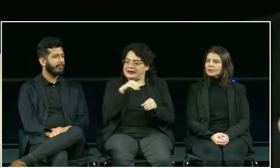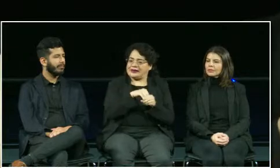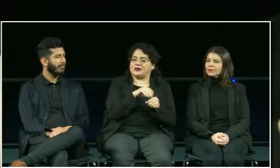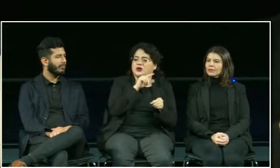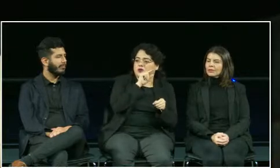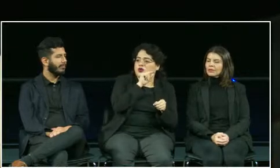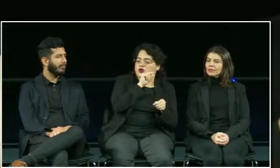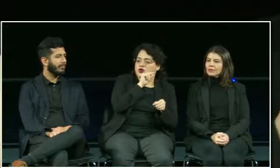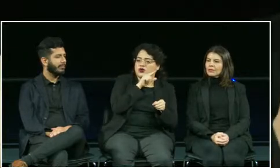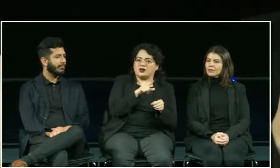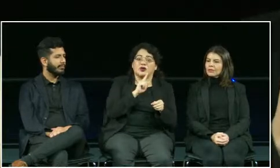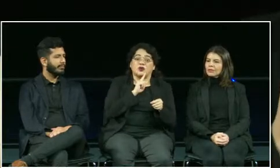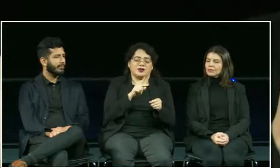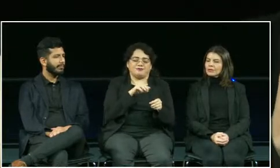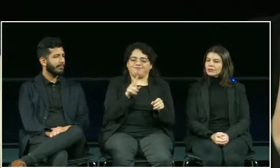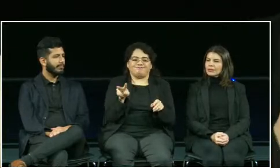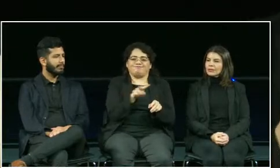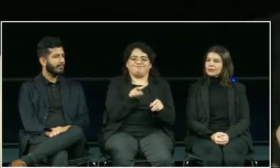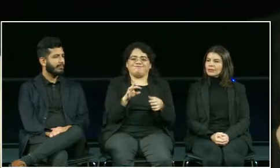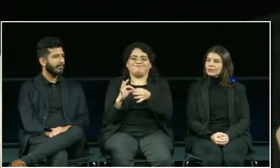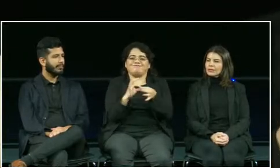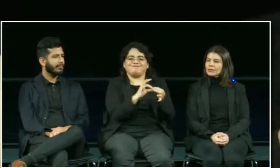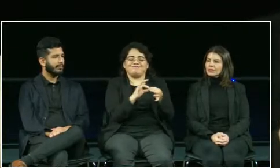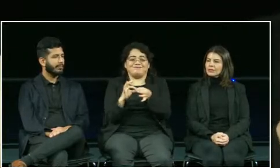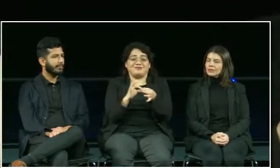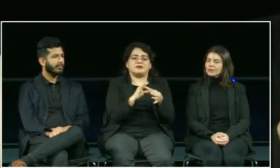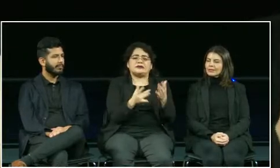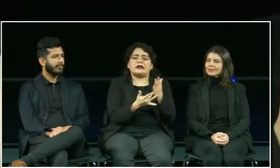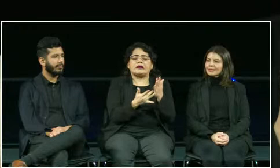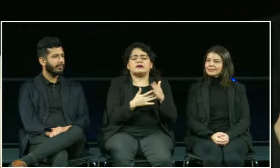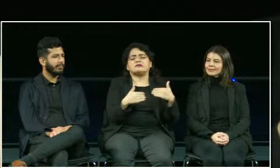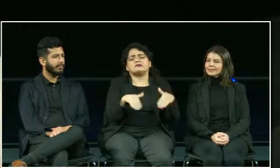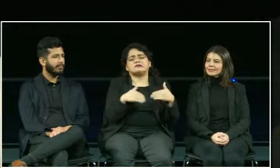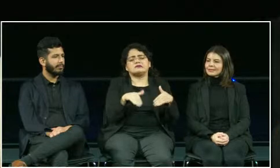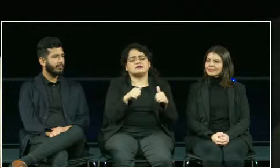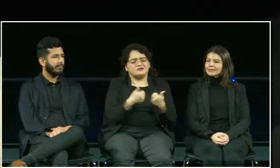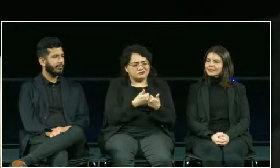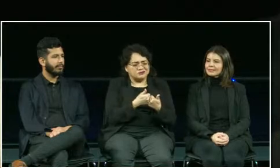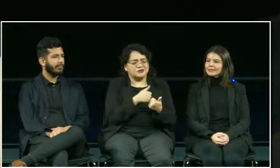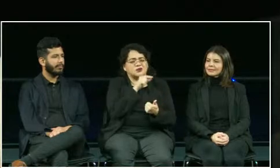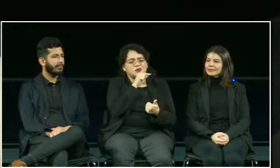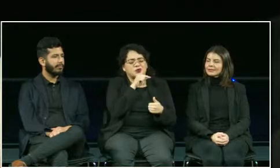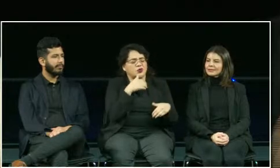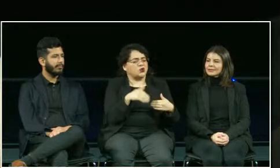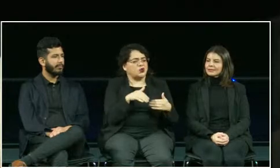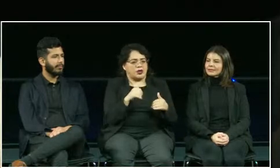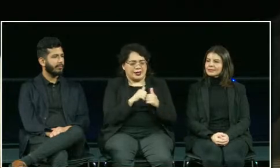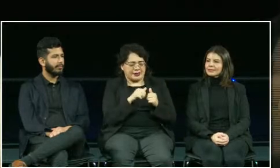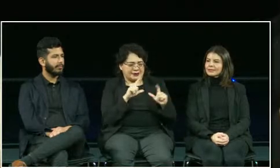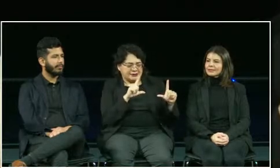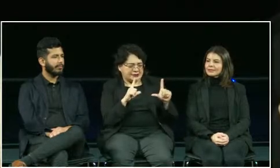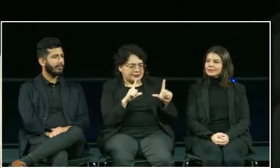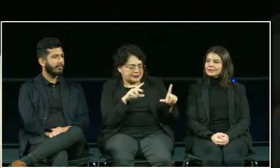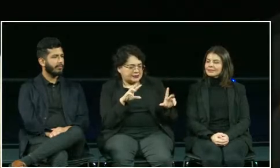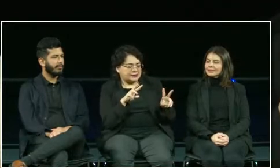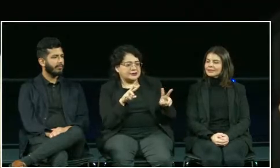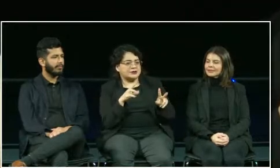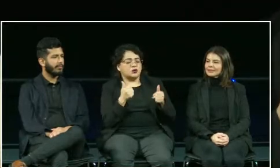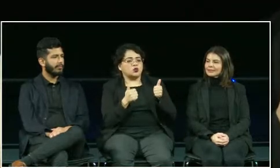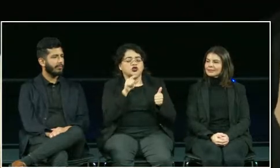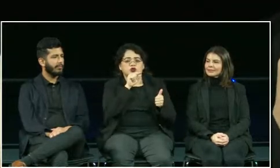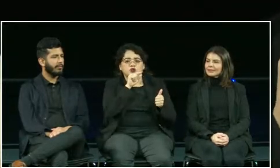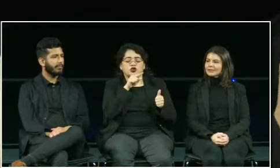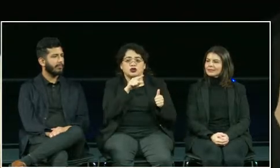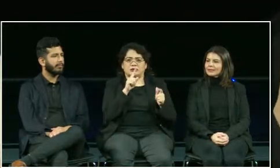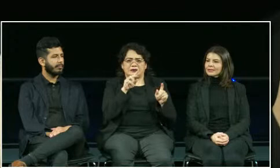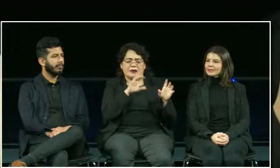Technically, it was quite a challenge to do have a bird in there as a character. It is done in many different ways. It's a mix of the birds we actually shot